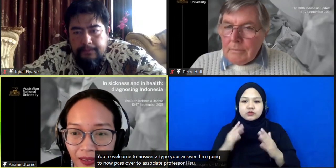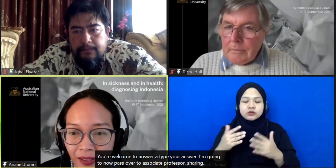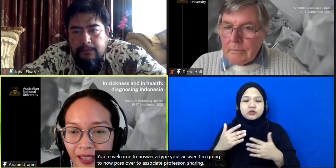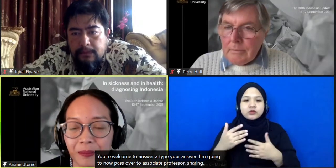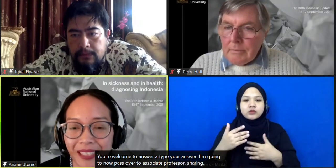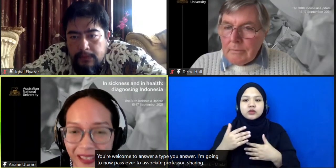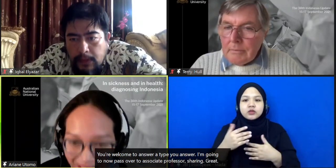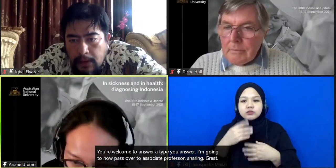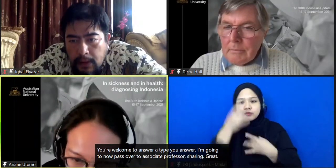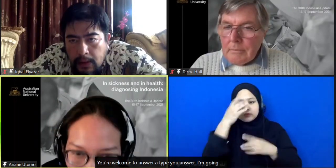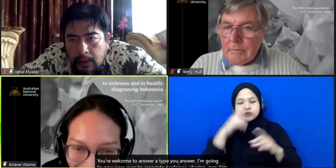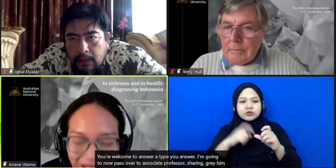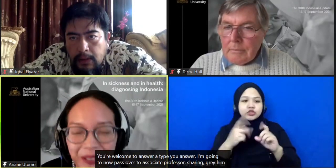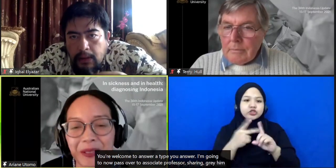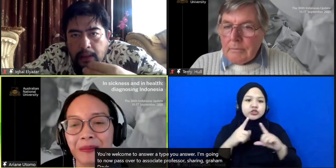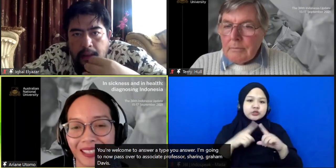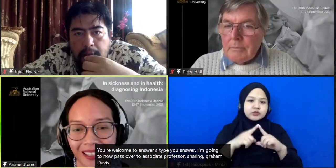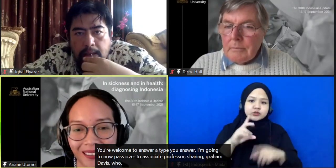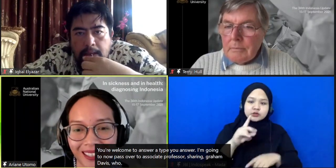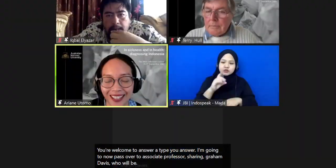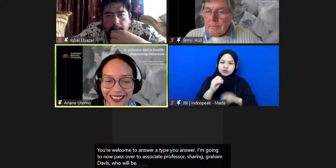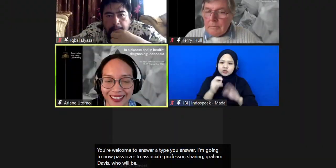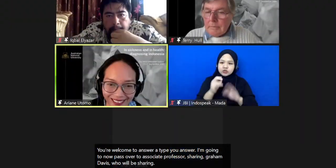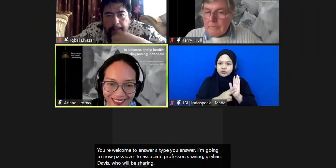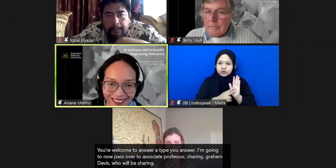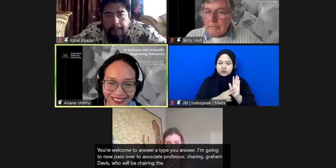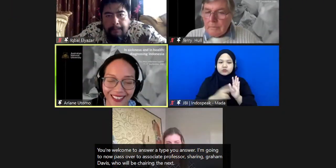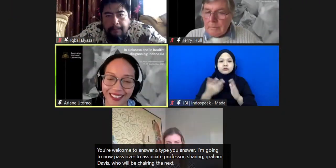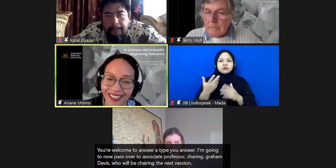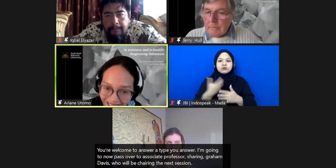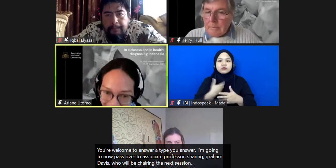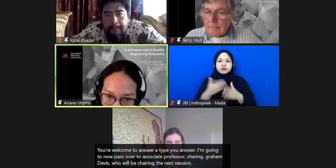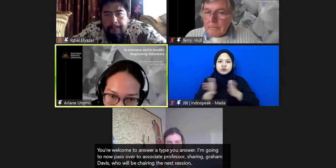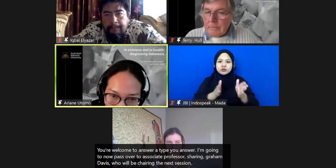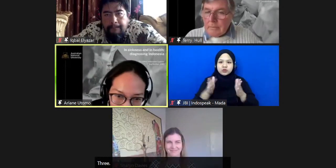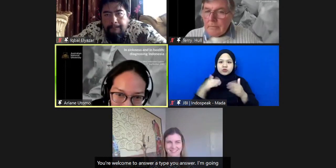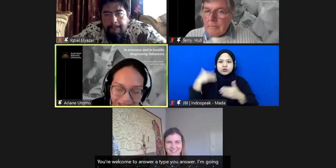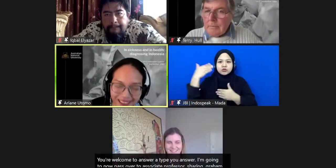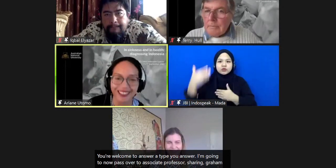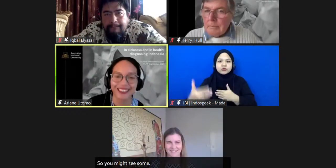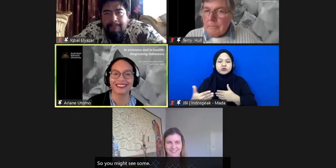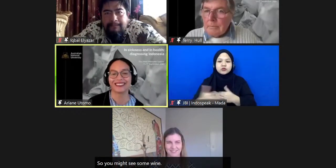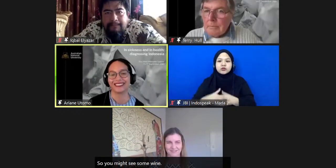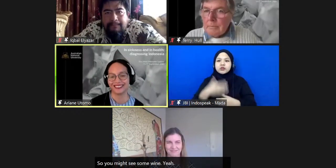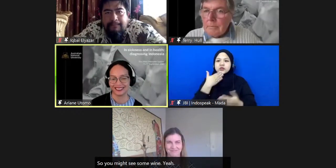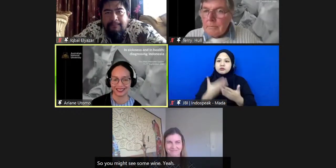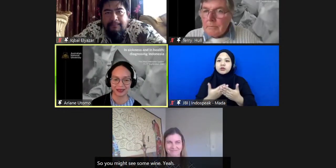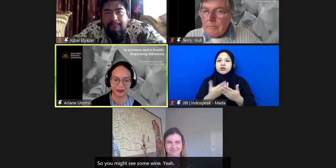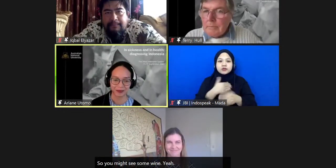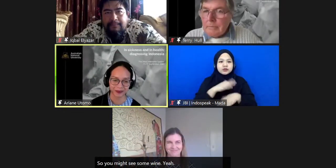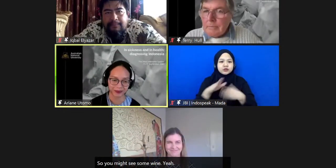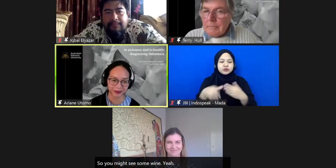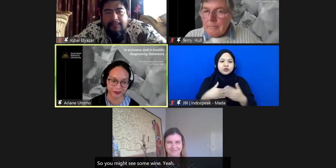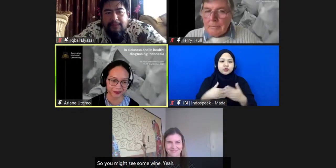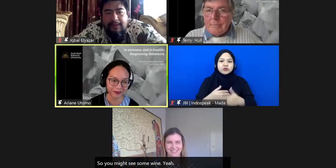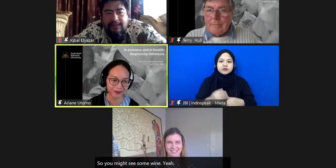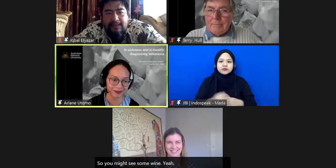Sharon Graham Davis, who will be chairing the next session. Terima kasih semuanya.